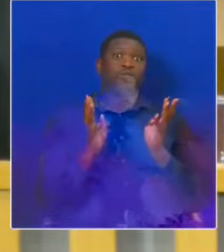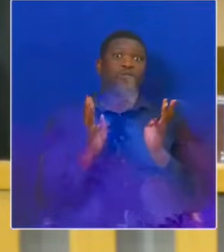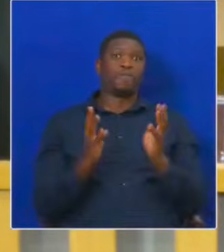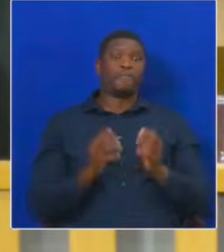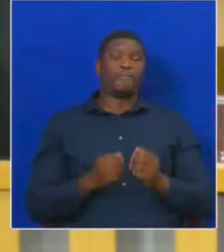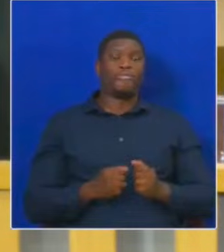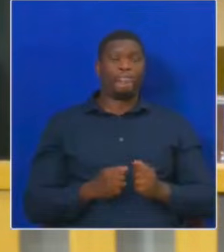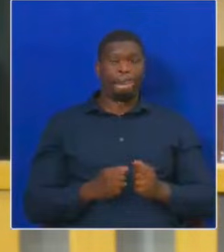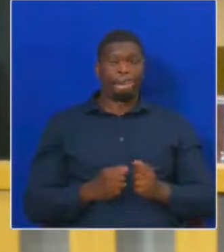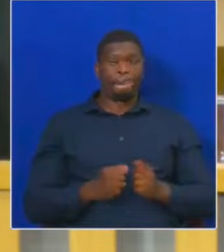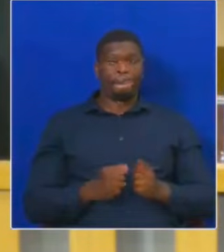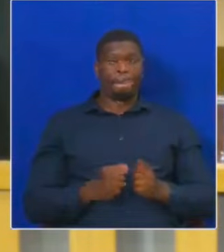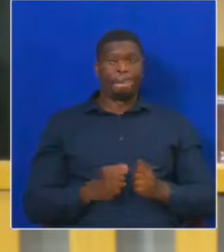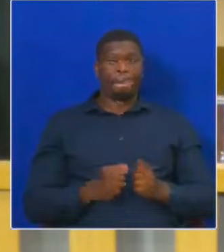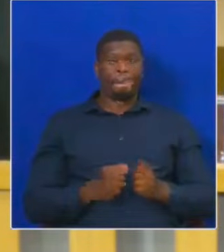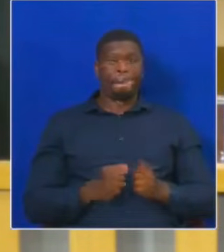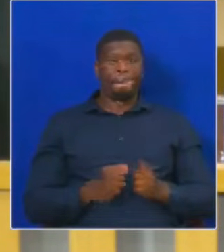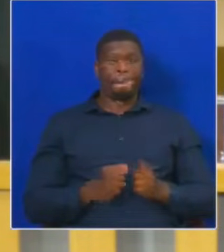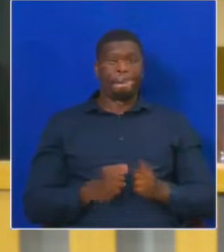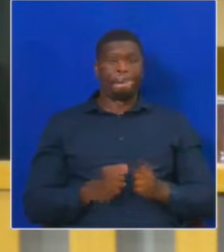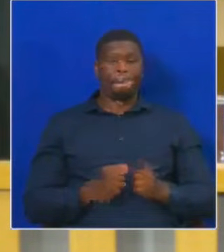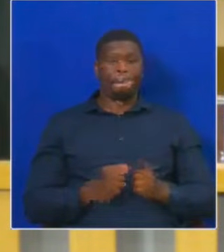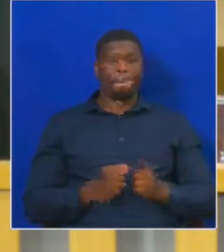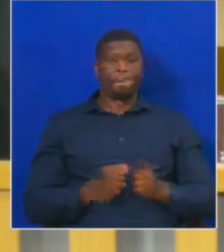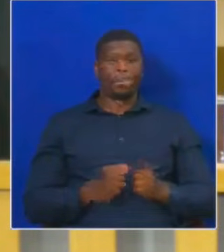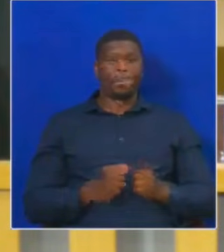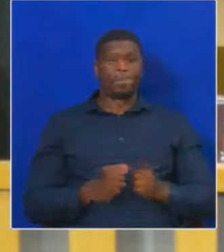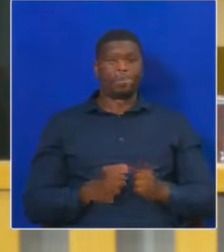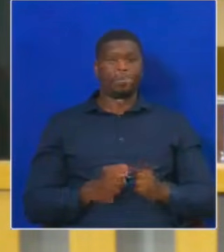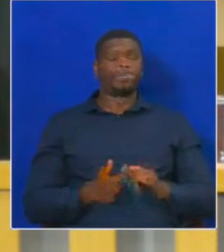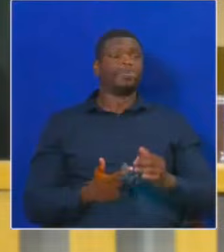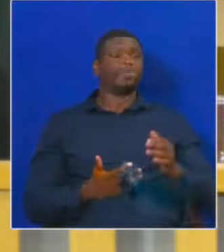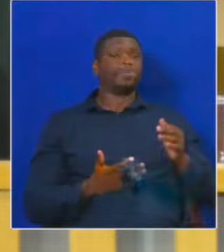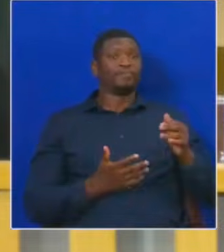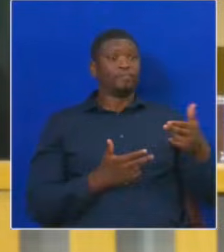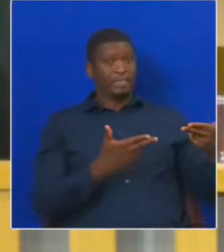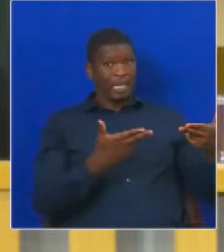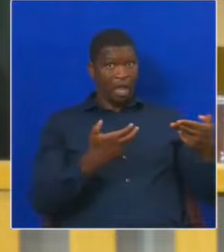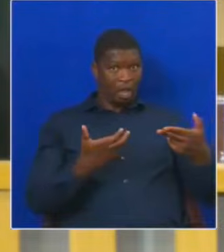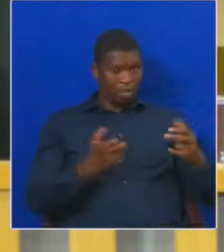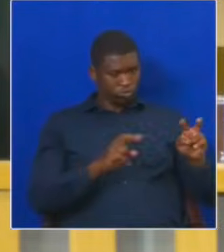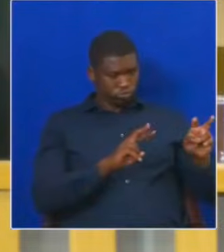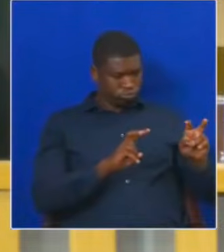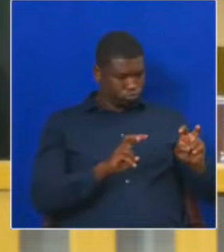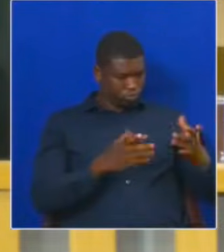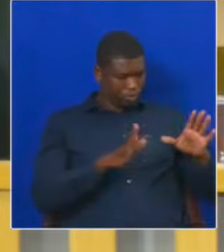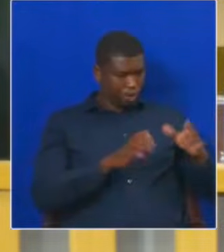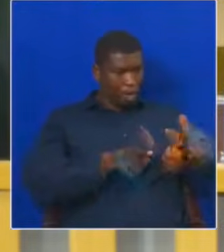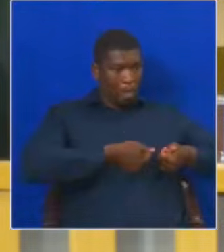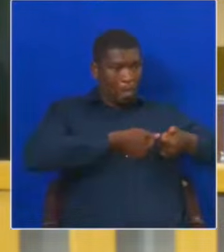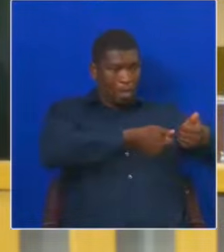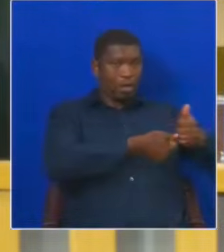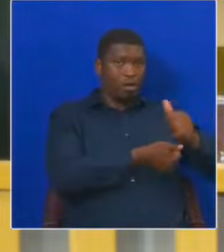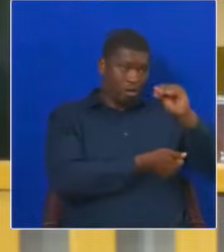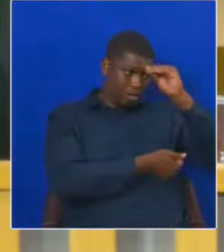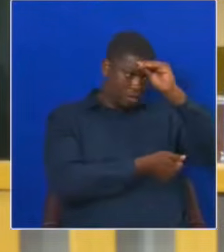When the firearms were returned to the police station, it means